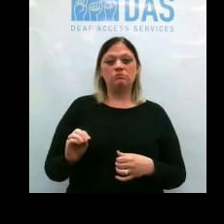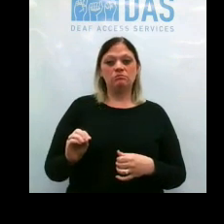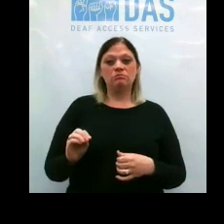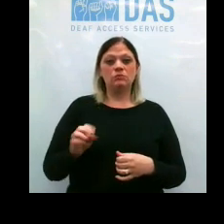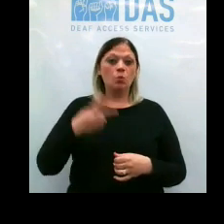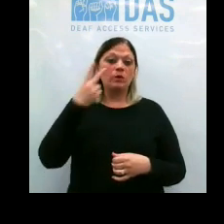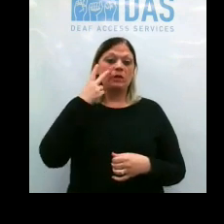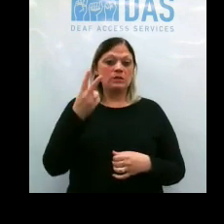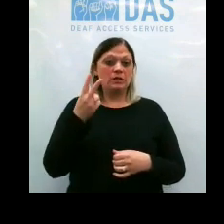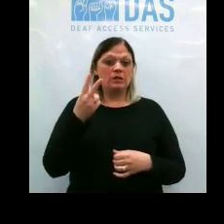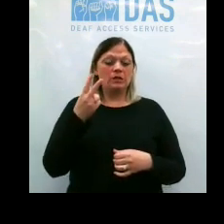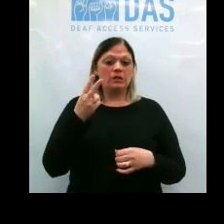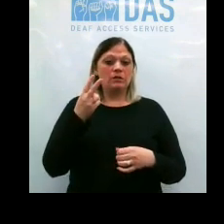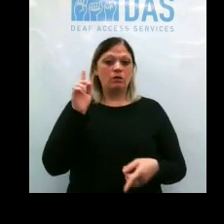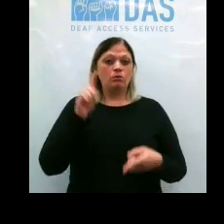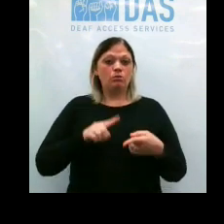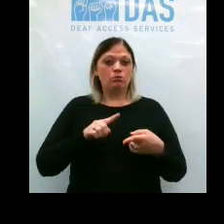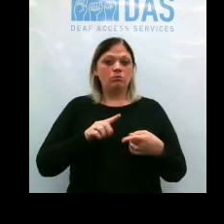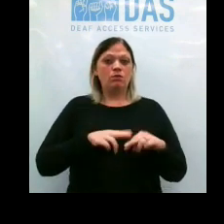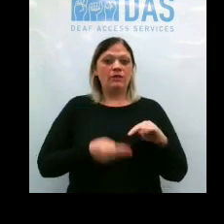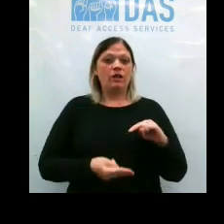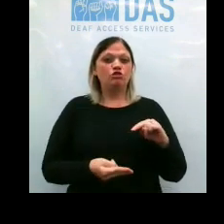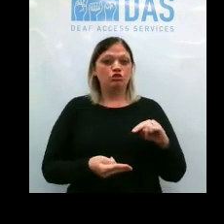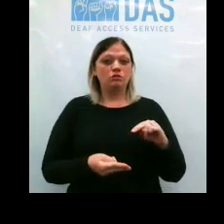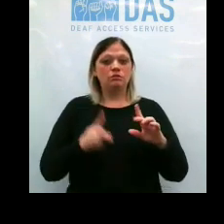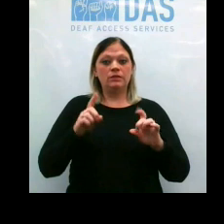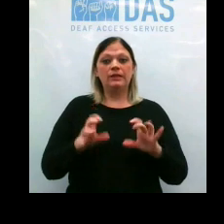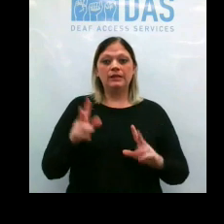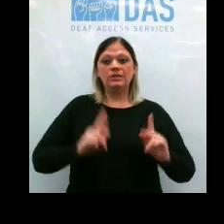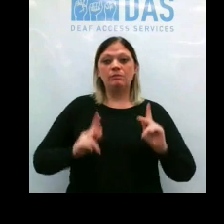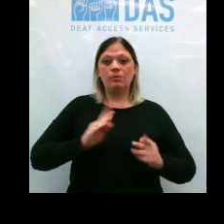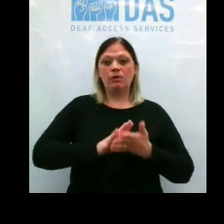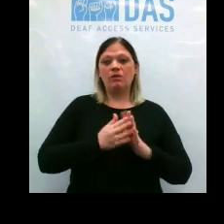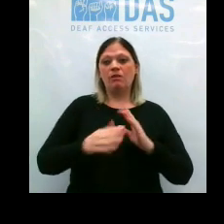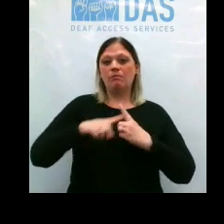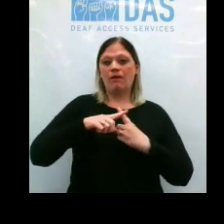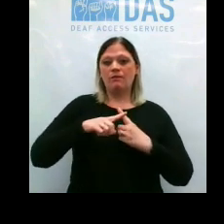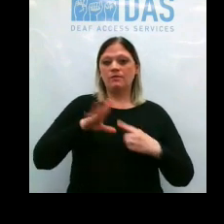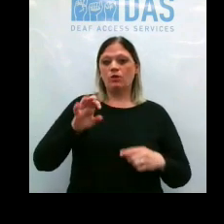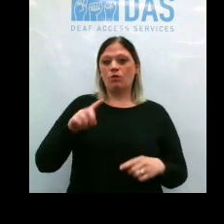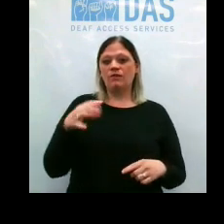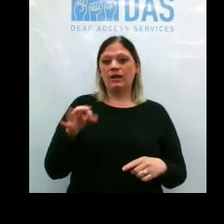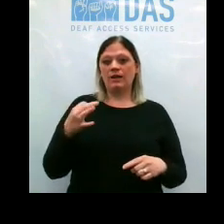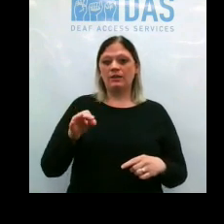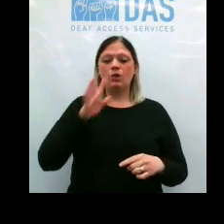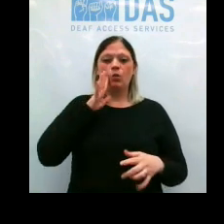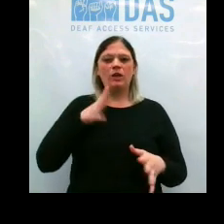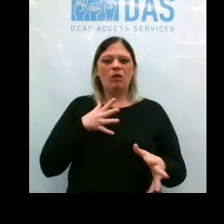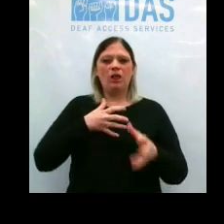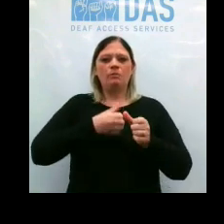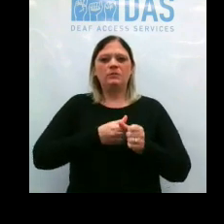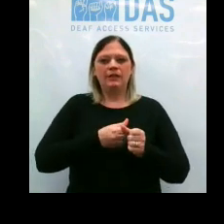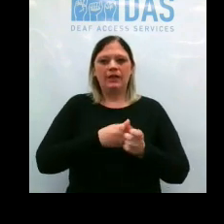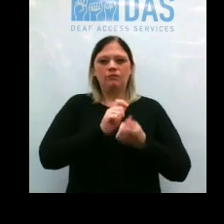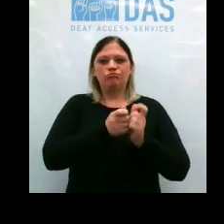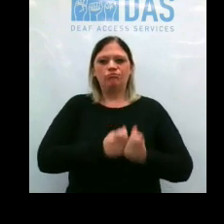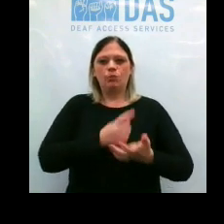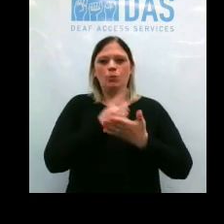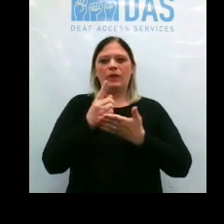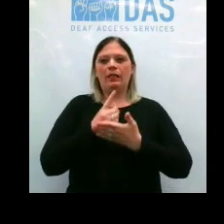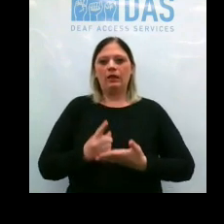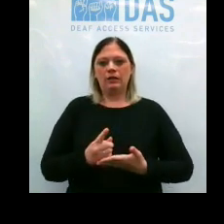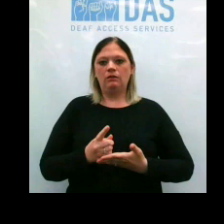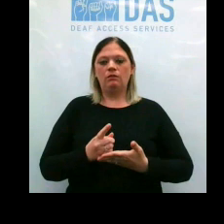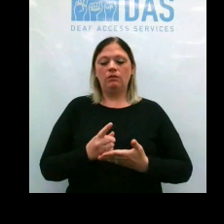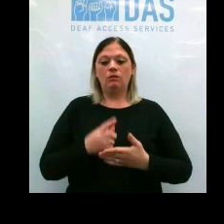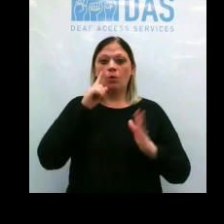seeing a decline as we're testing more people that are becoming positive with COVID-19. We will update this graph on a weekly basis, and we're hoping